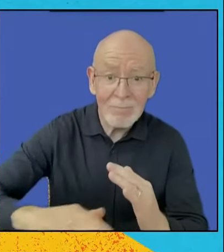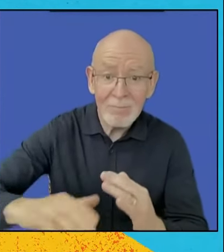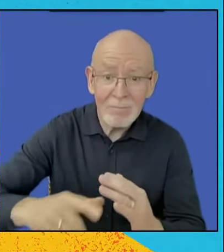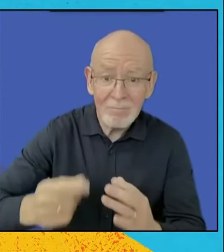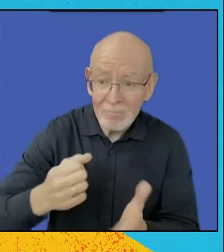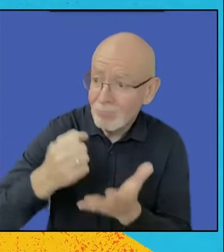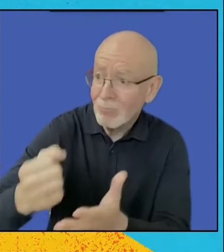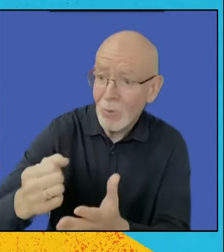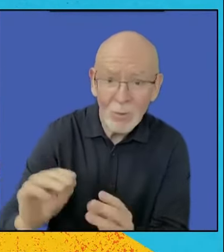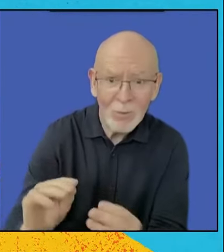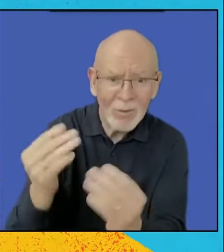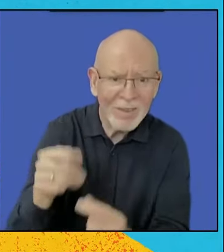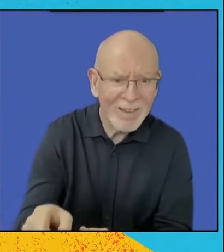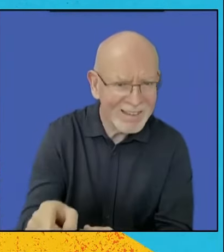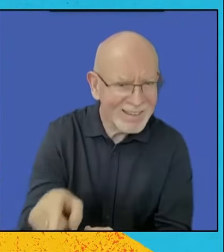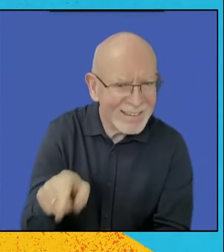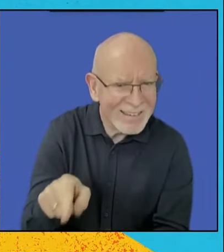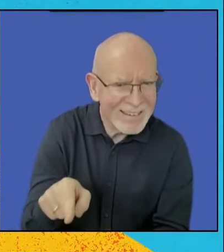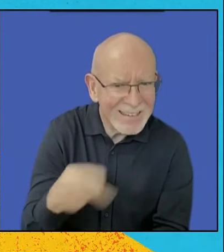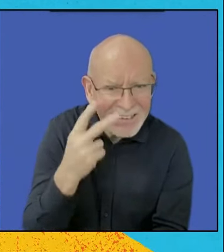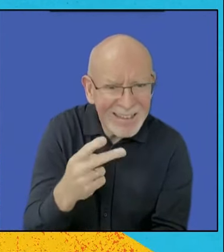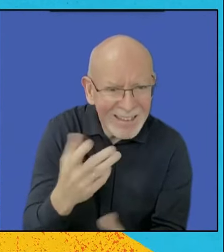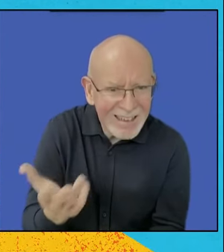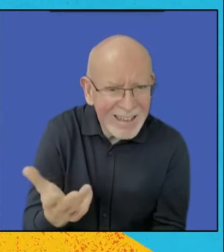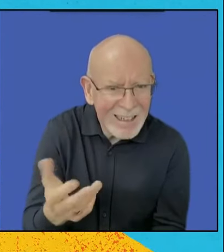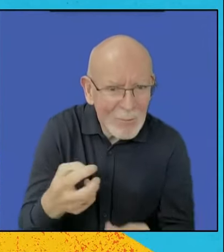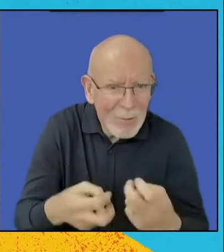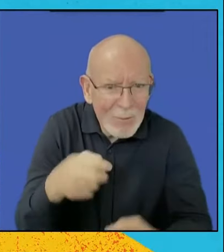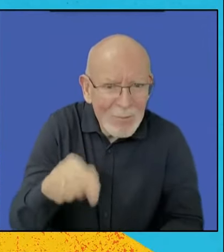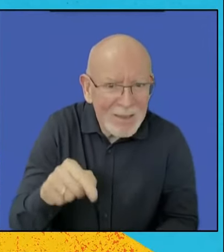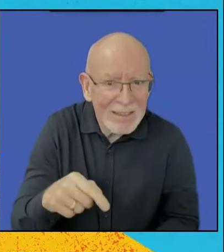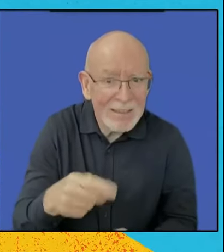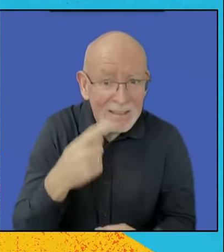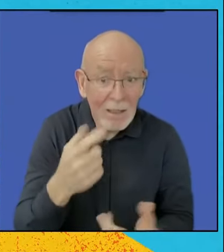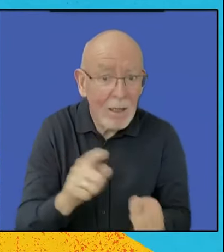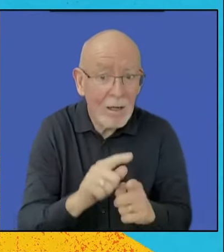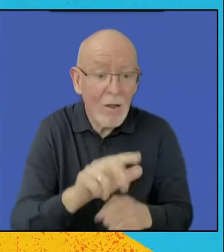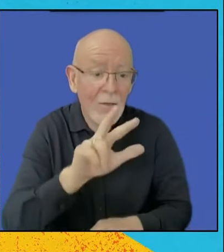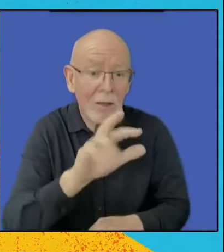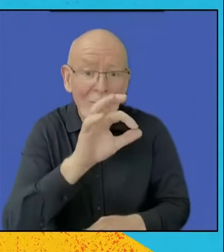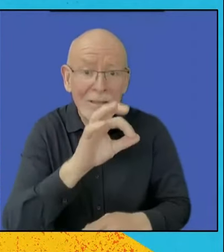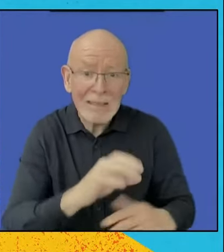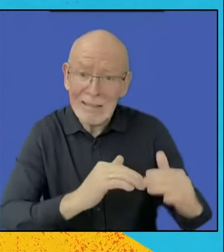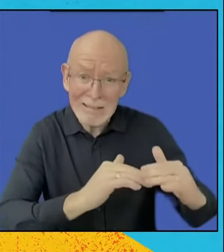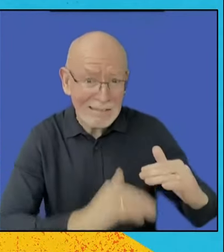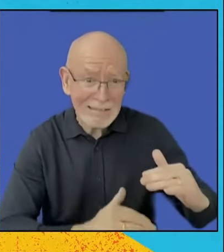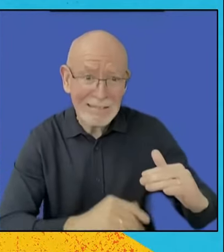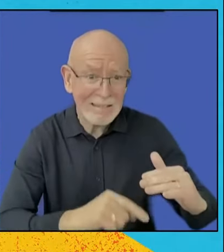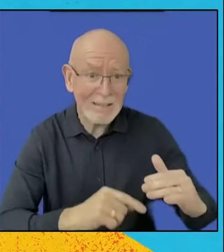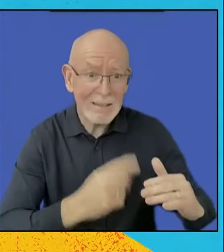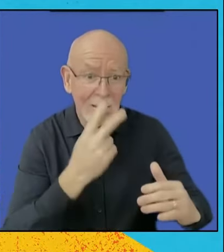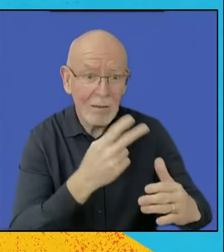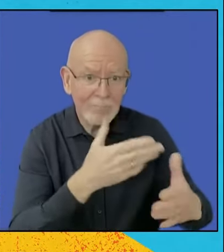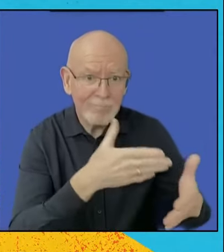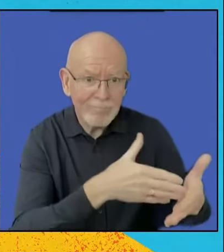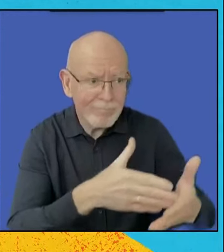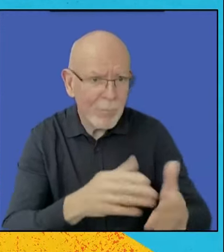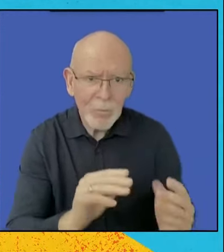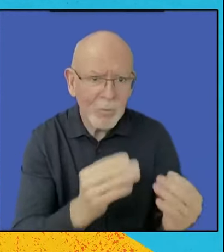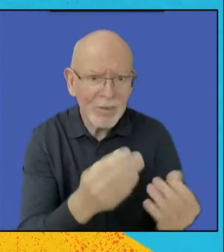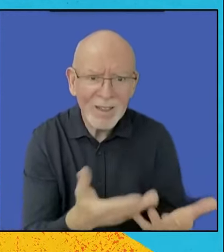political systems, but it also means financial and instrumental support for local and regional initiatives to channel that grassroots into